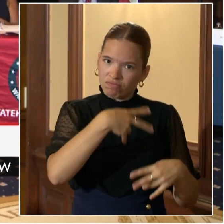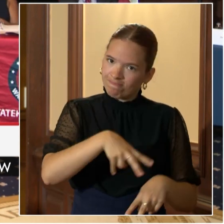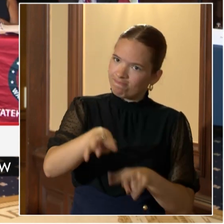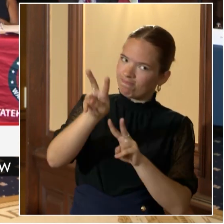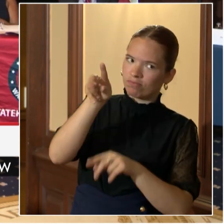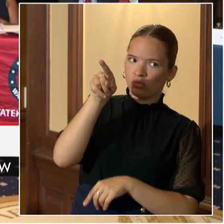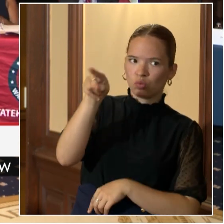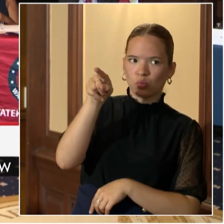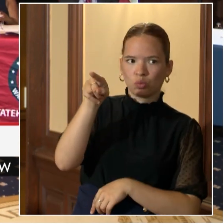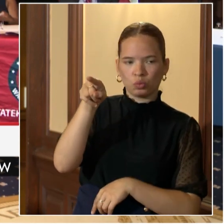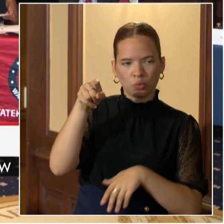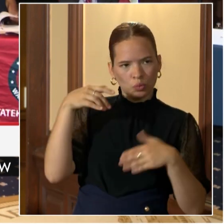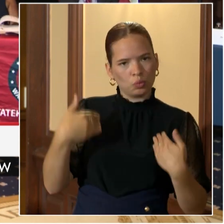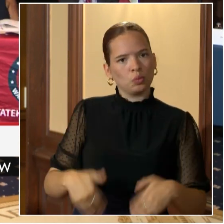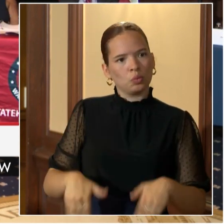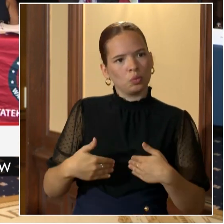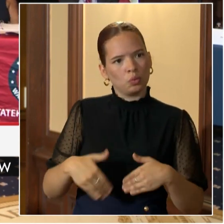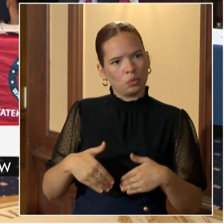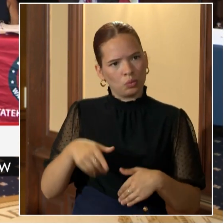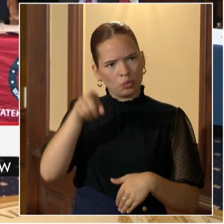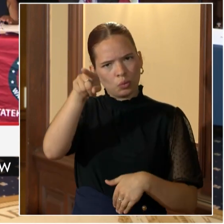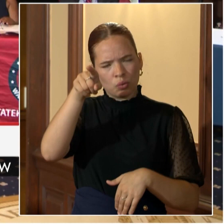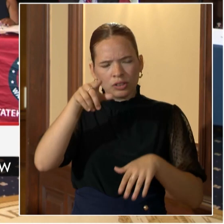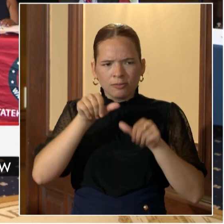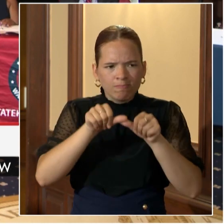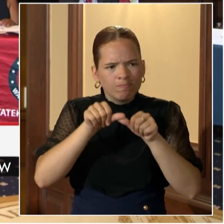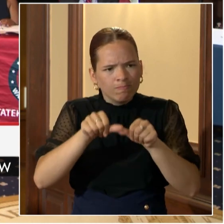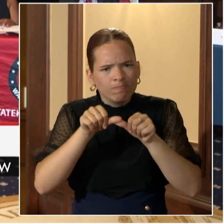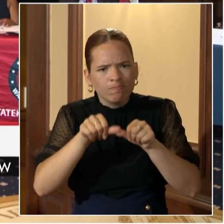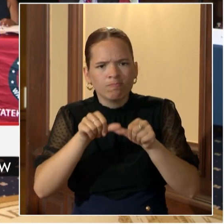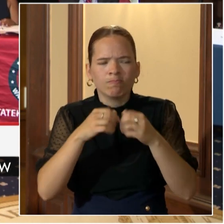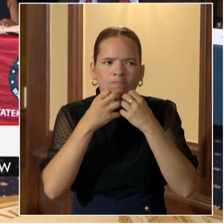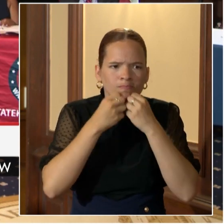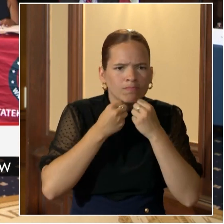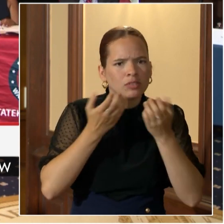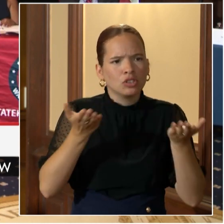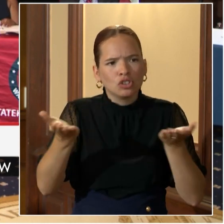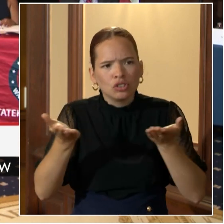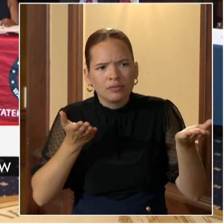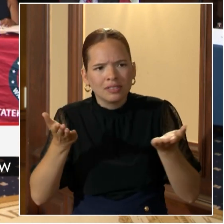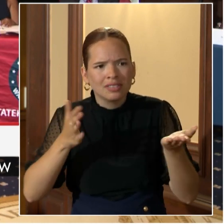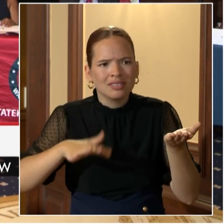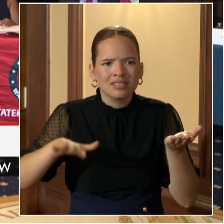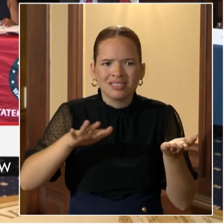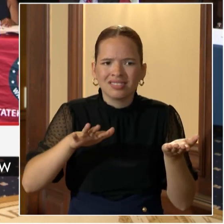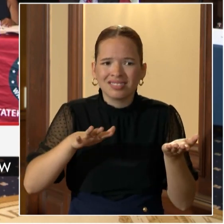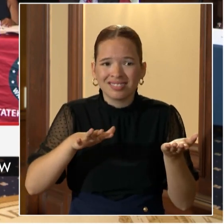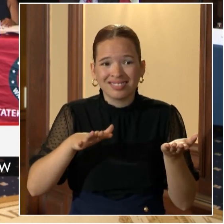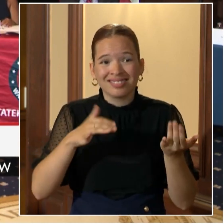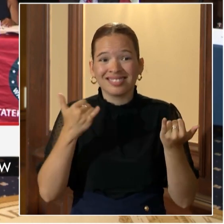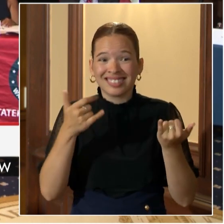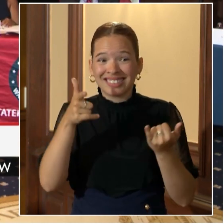your capital city and soon to be hopefully the 51st state. And